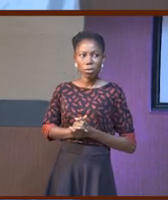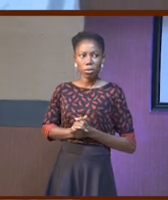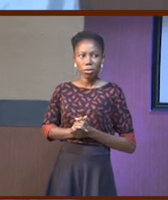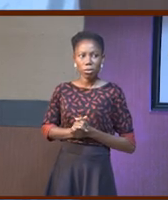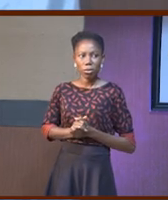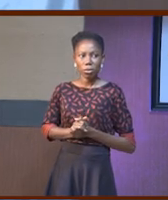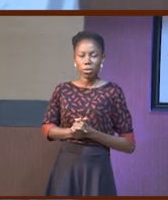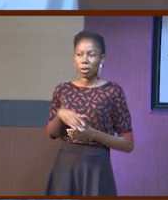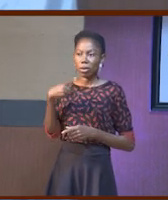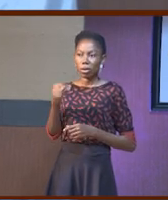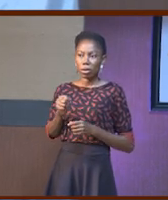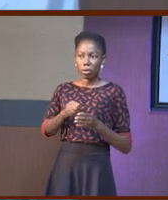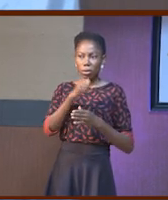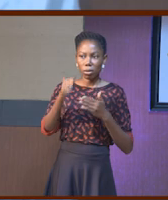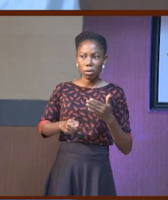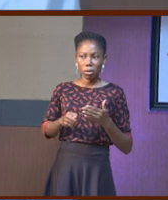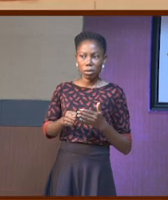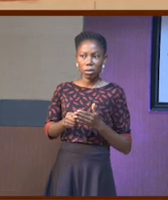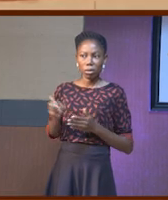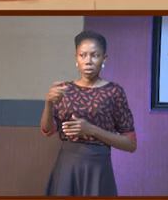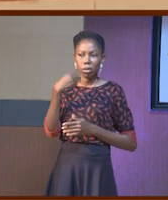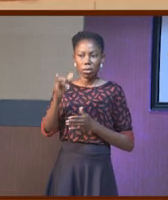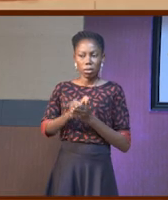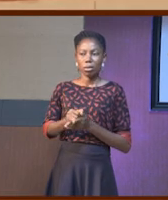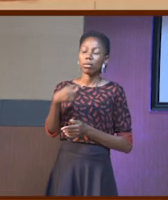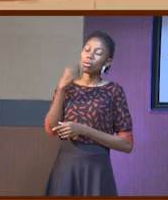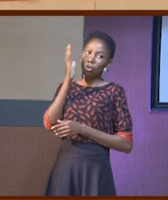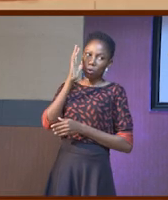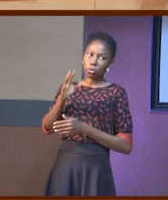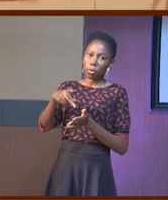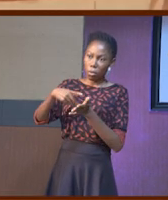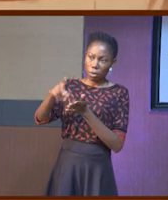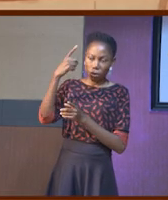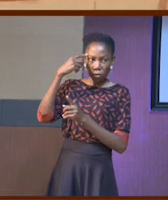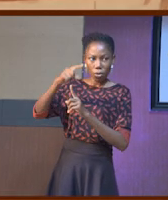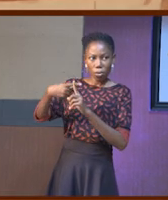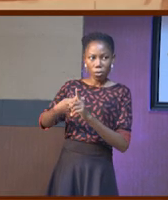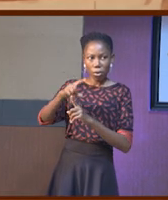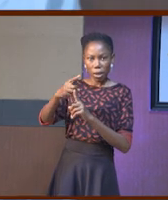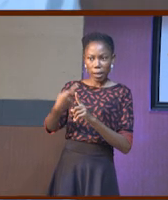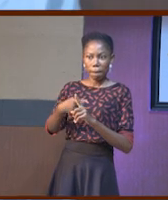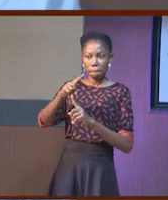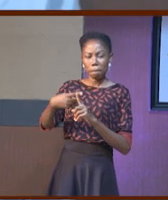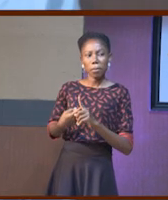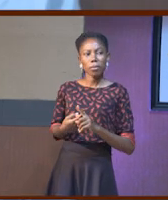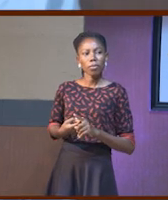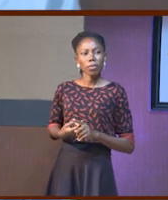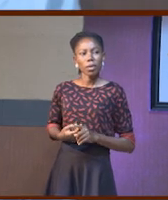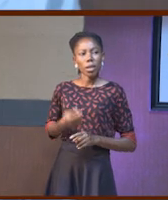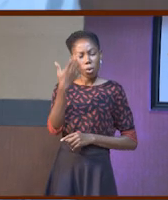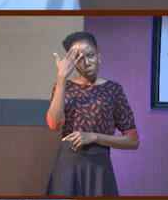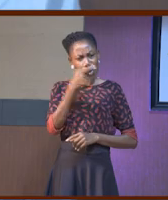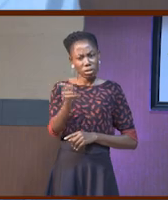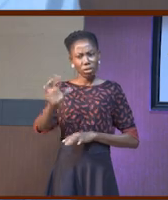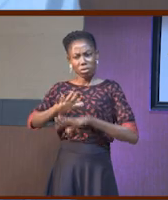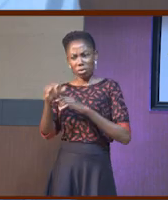about the total sum of 700,000? No. The monthly payment, I'll start by January. I'll work. She's misunderstanding you. That's why I